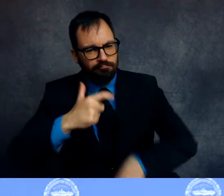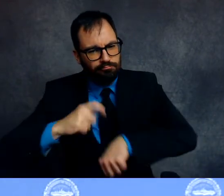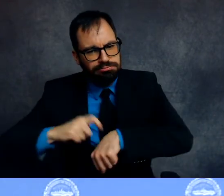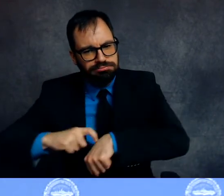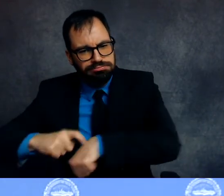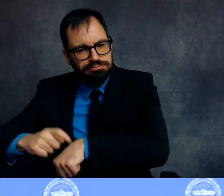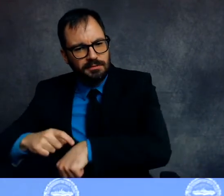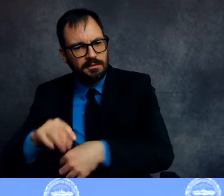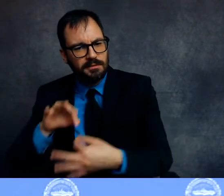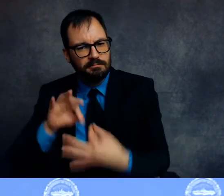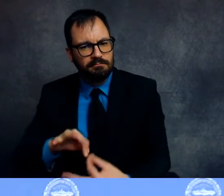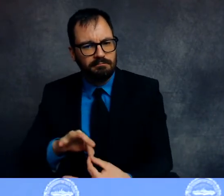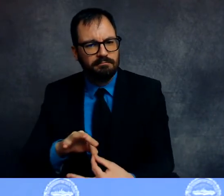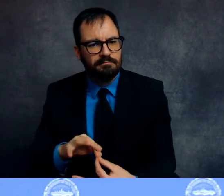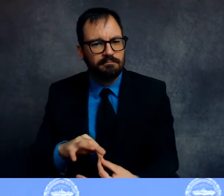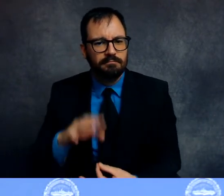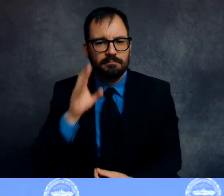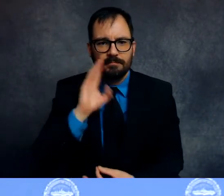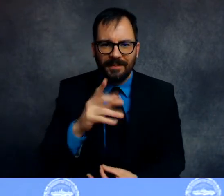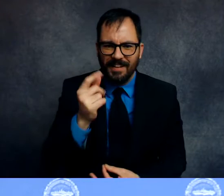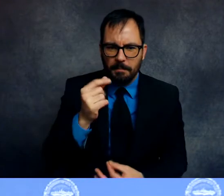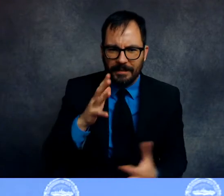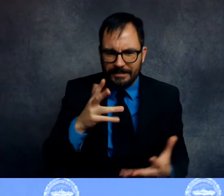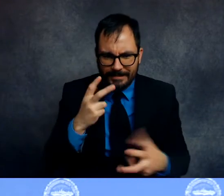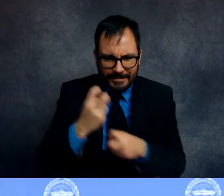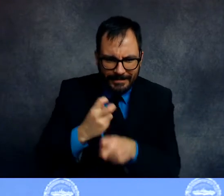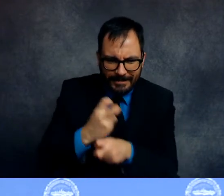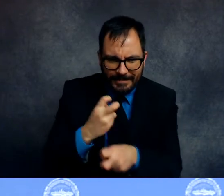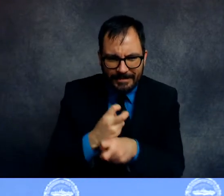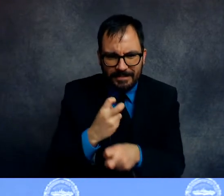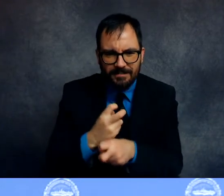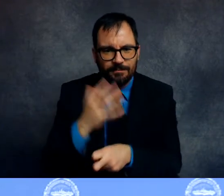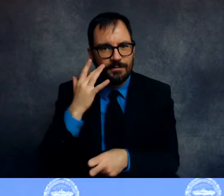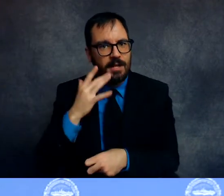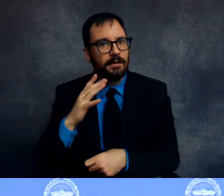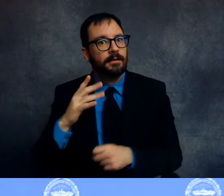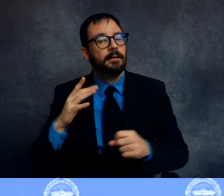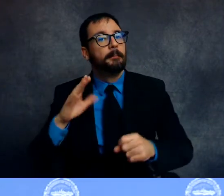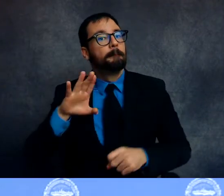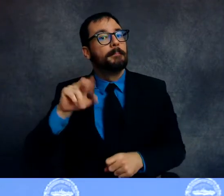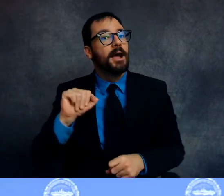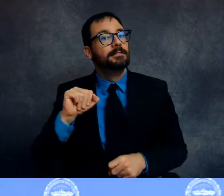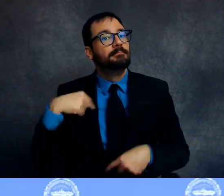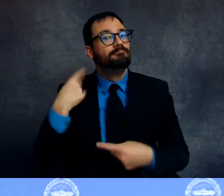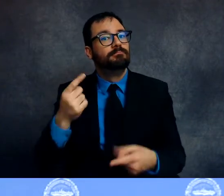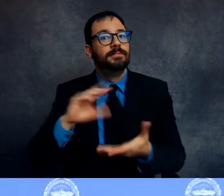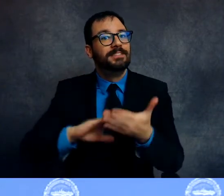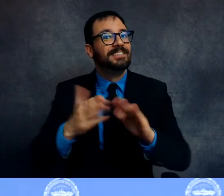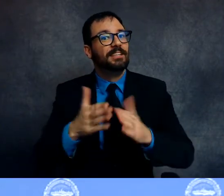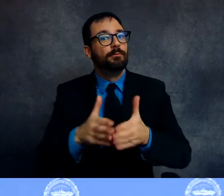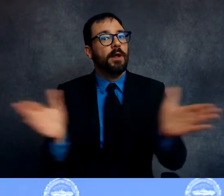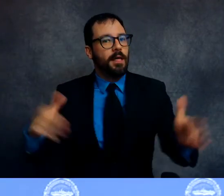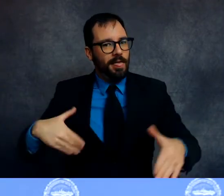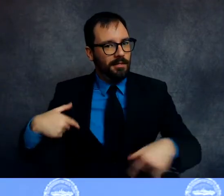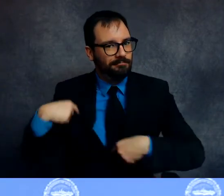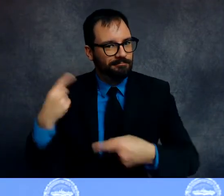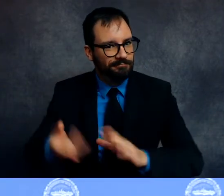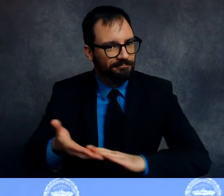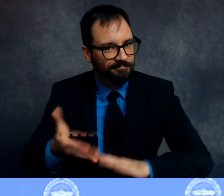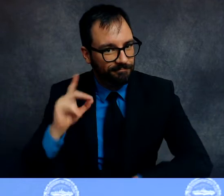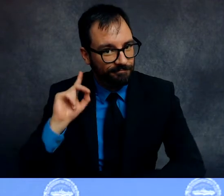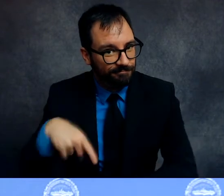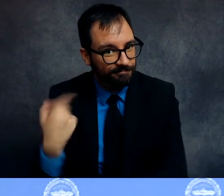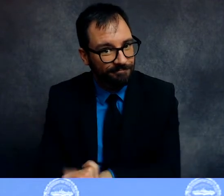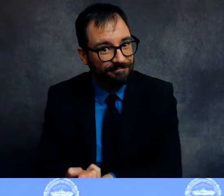their strong performance today. Most of the buses were on time. I know that it's going to be a little tricky as we get moving forward here